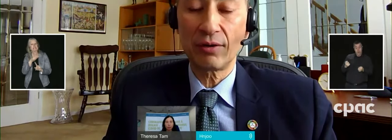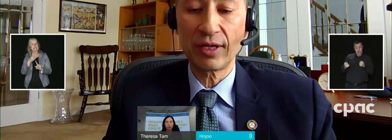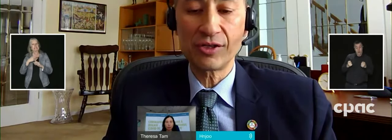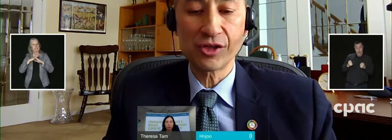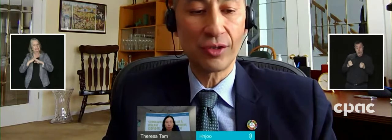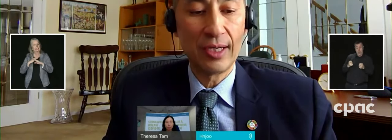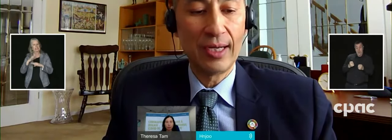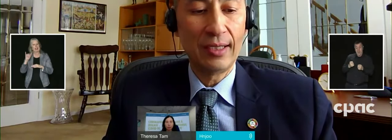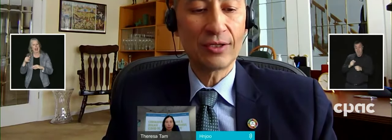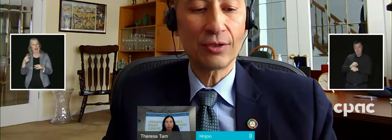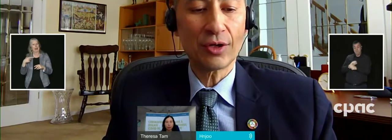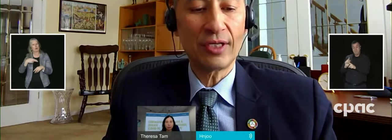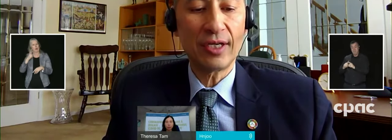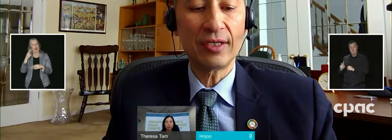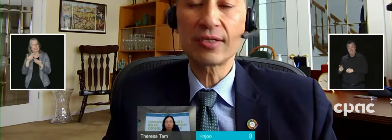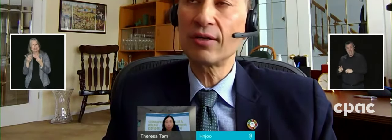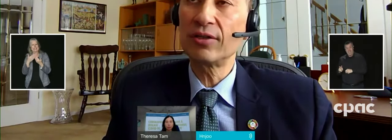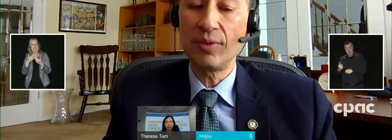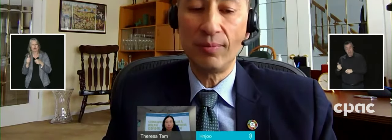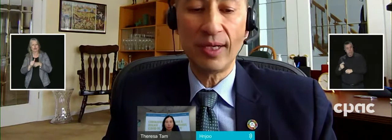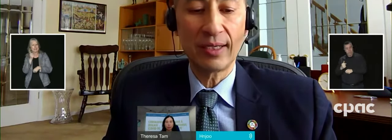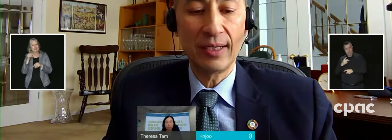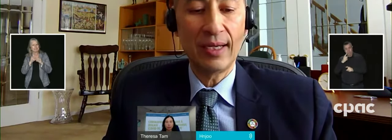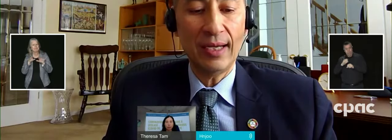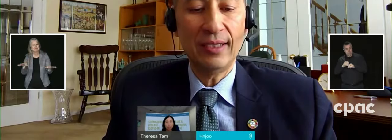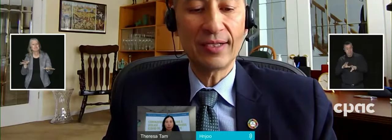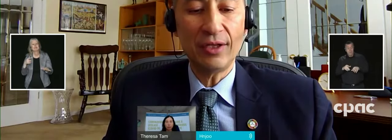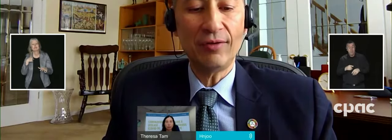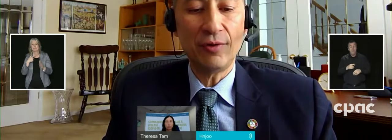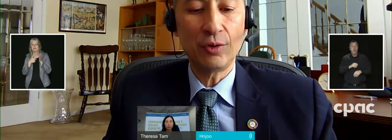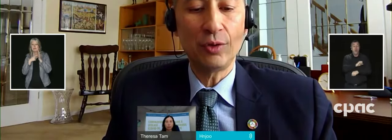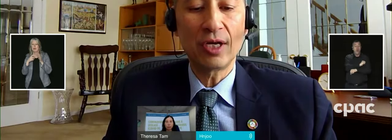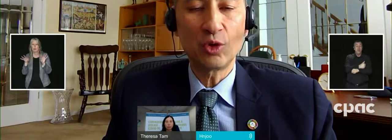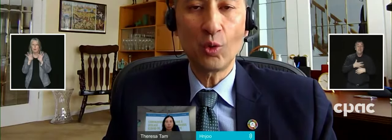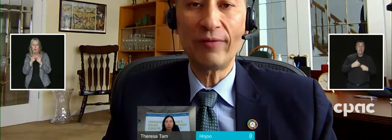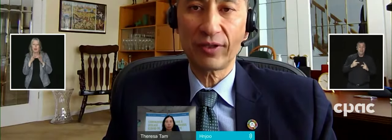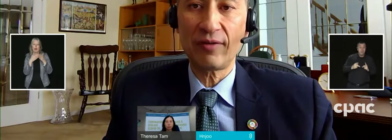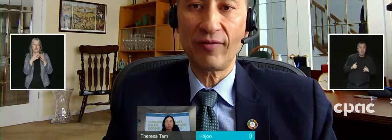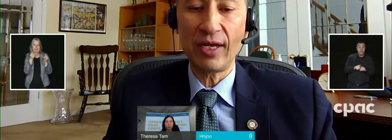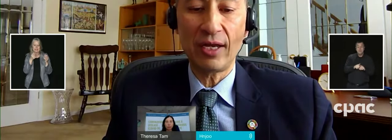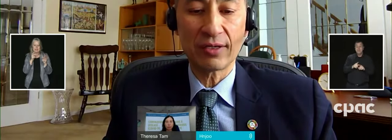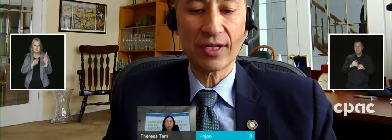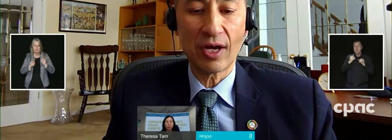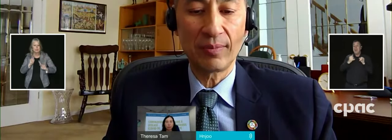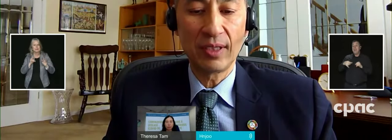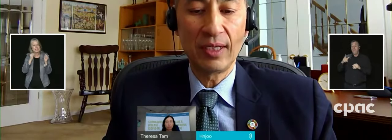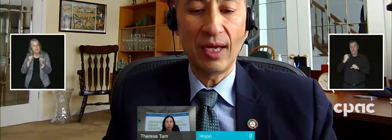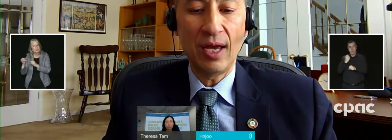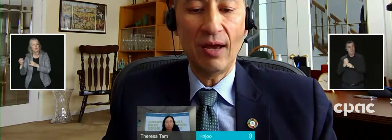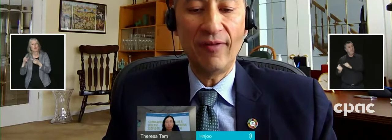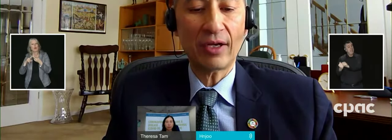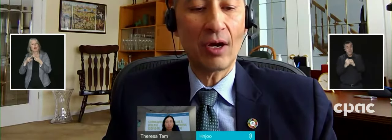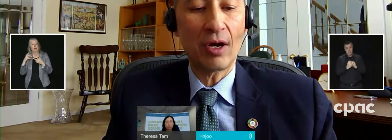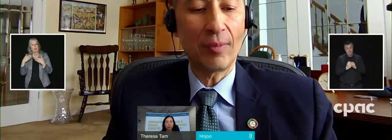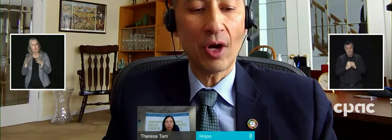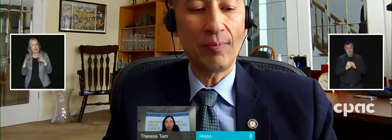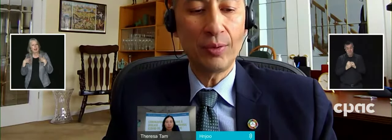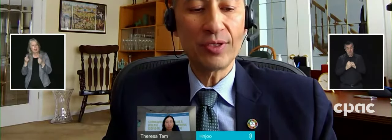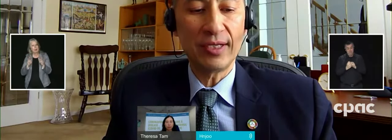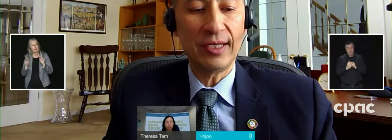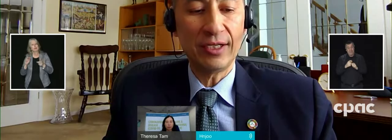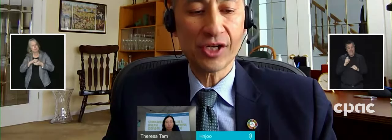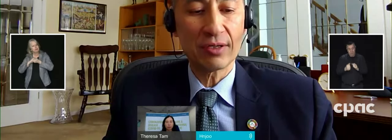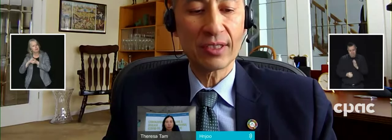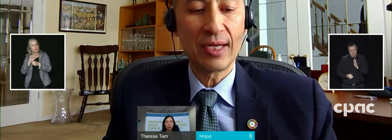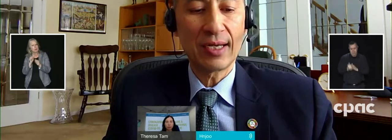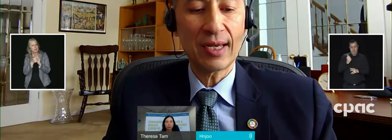très contagieux, les autorités de santé publique et les individus doivent travailler ensemble avec encore plus